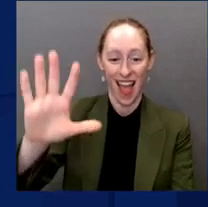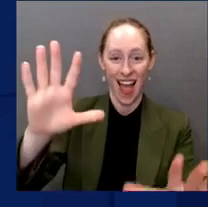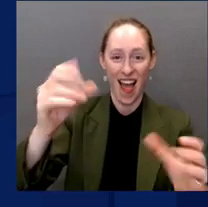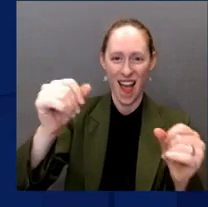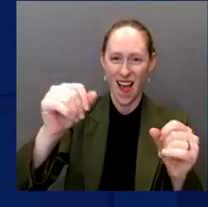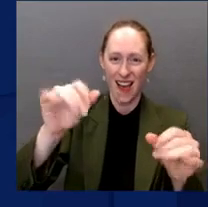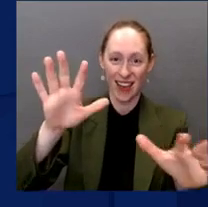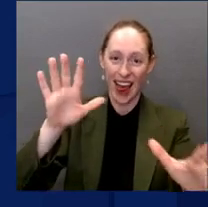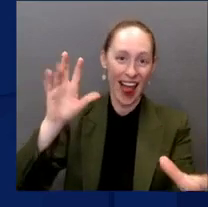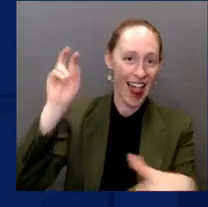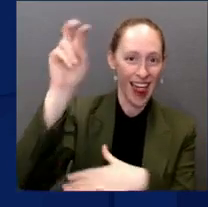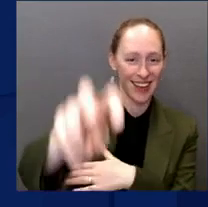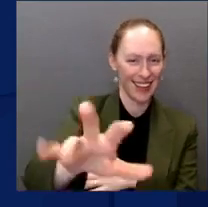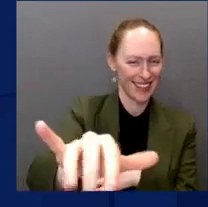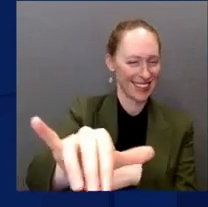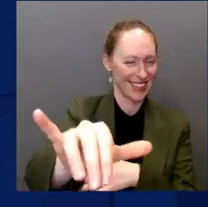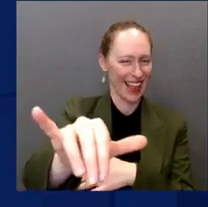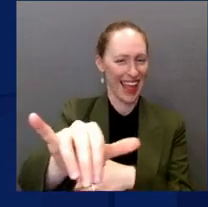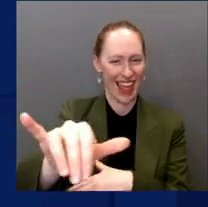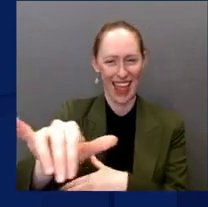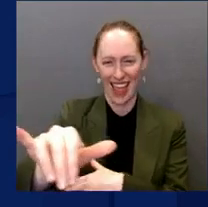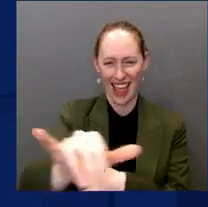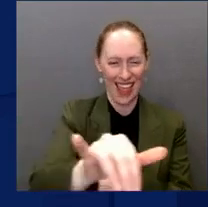Jamaica, please sit down, sit down.